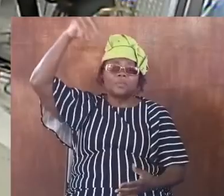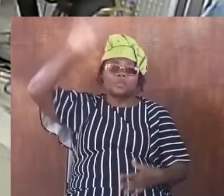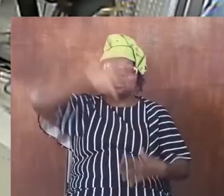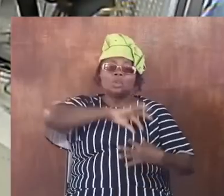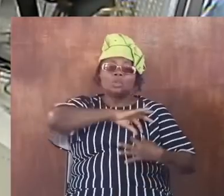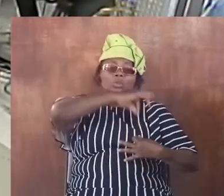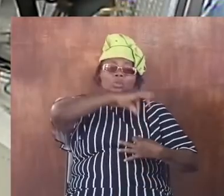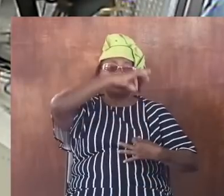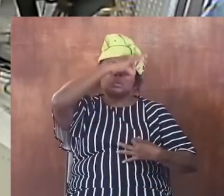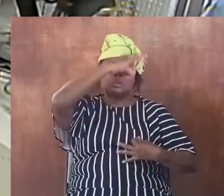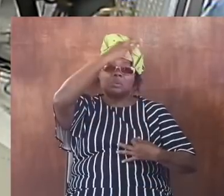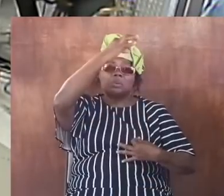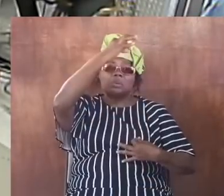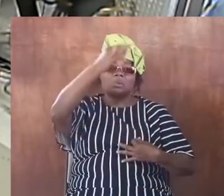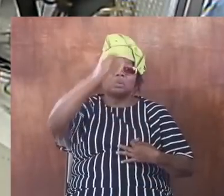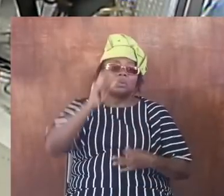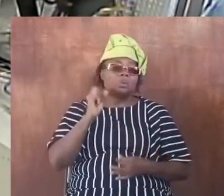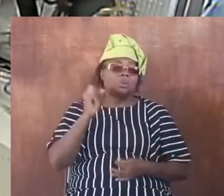raptured